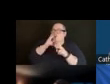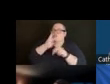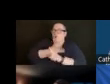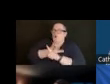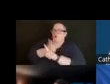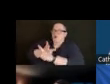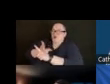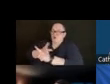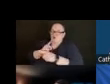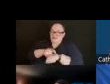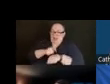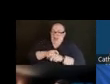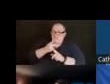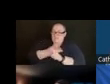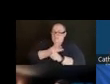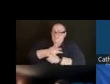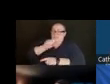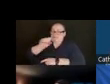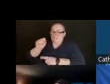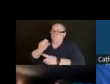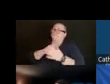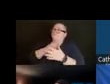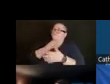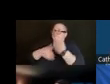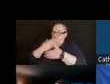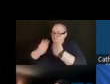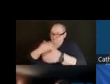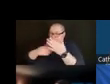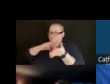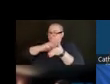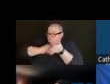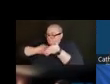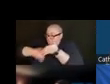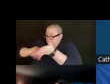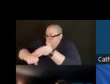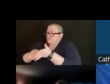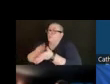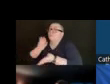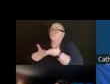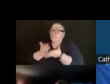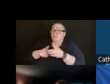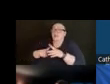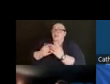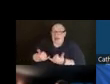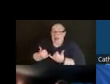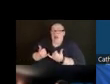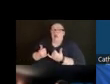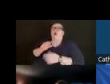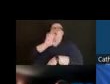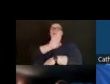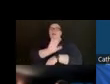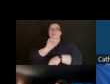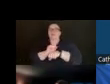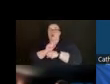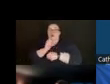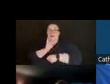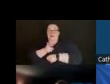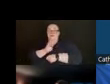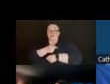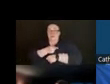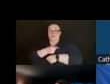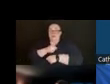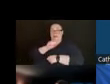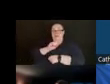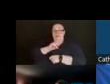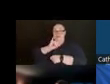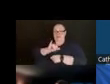small SSDI check based on his own work history. That does not make his SSI